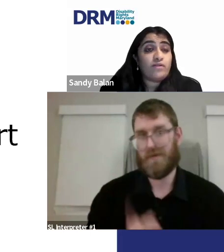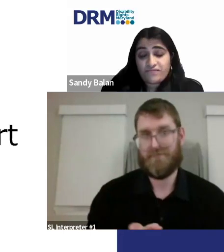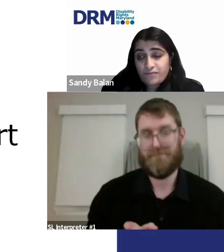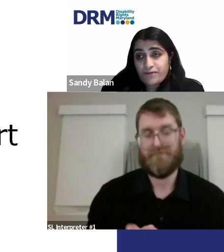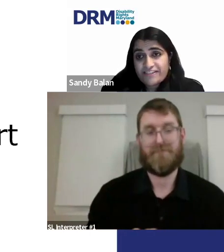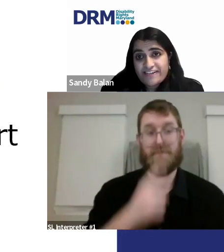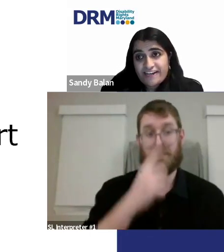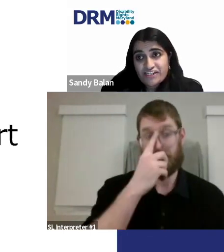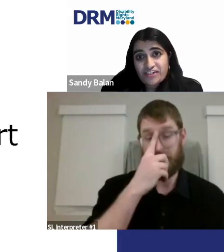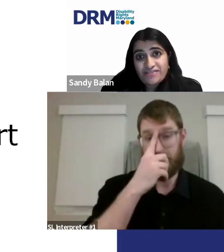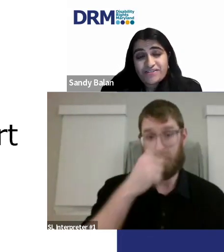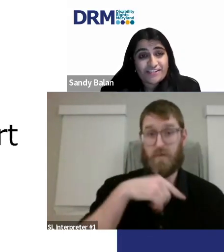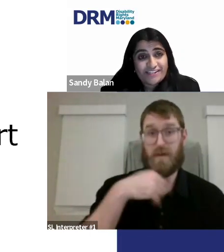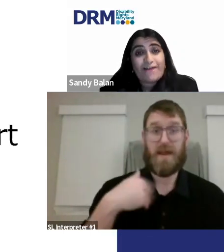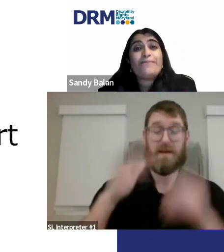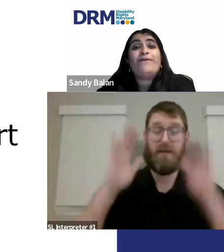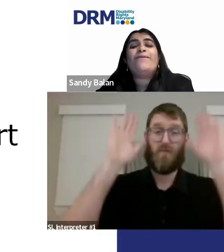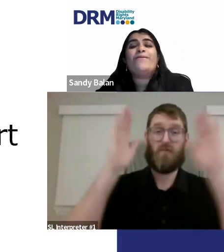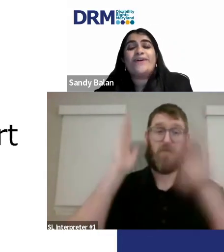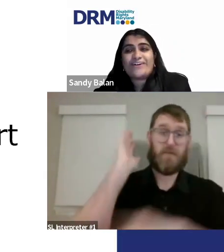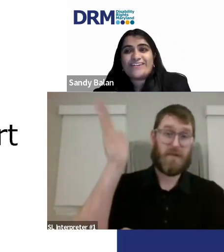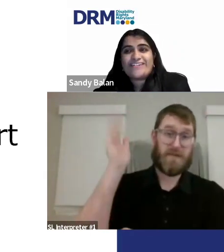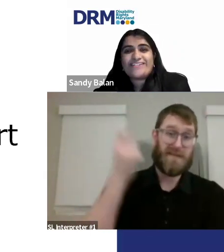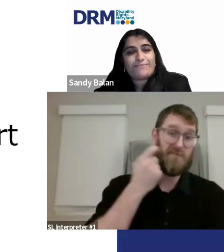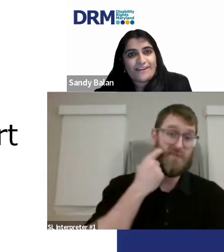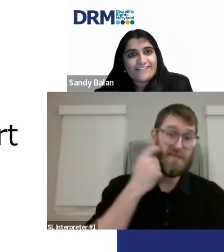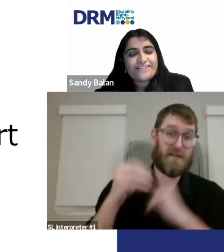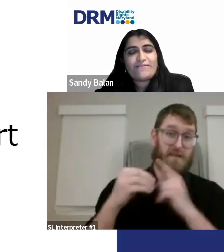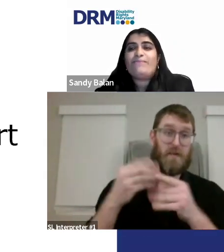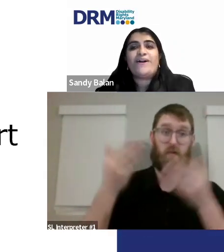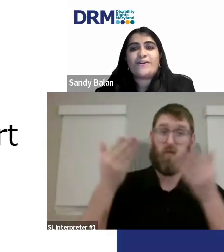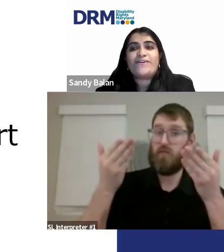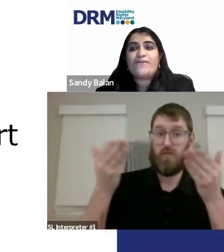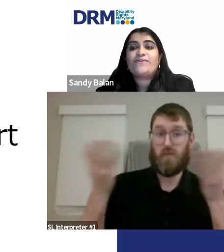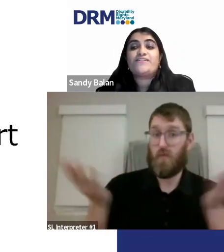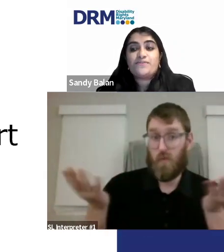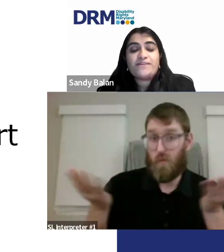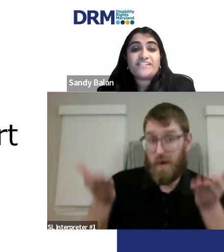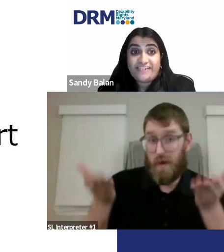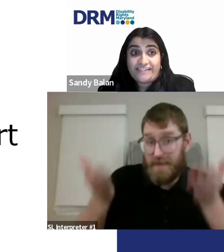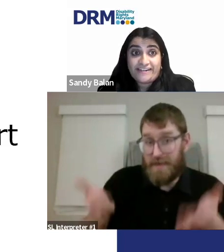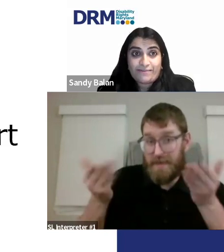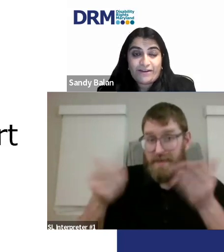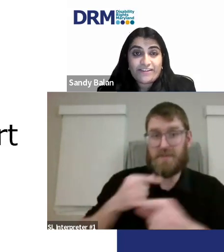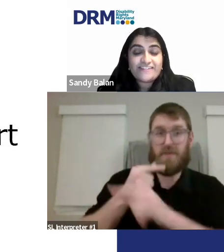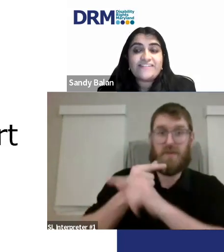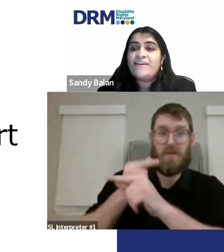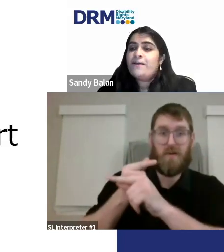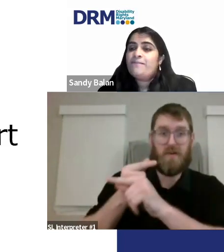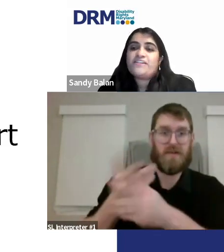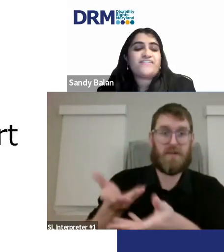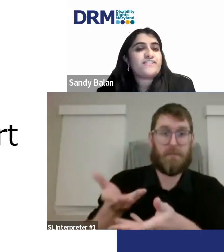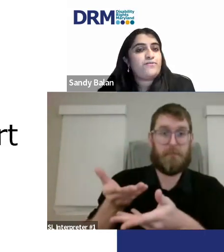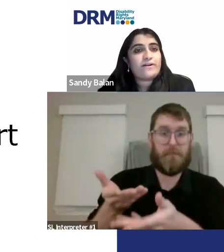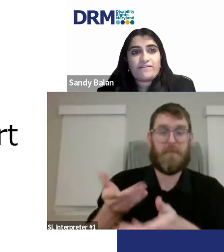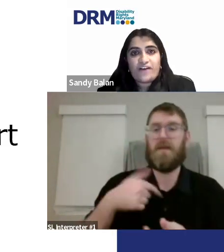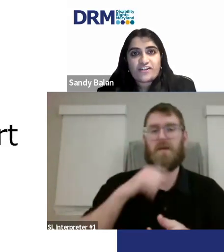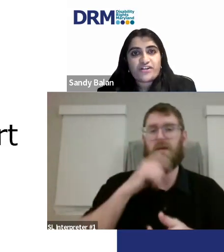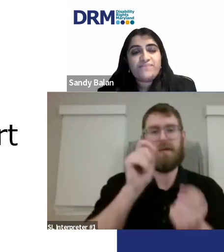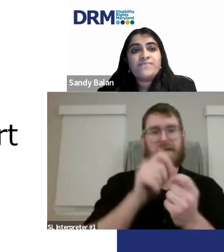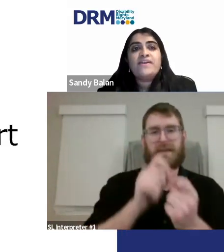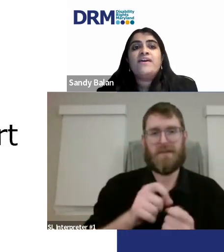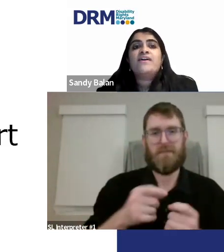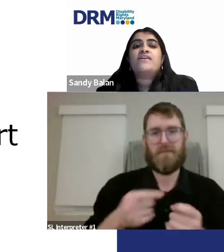So we had a wonderful presentation just now about what guardianship is, so I'm not going to go into too much detail about this, but just as a